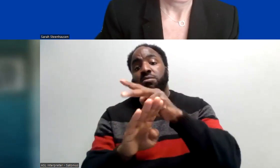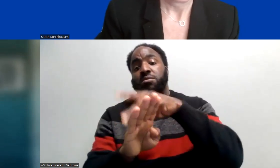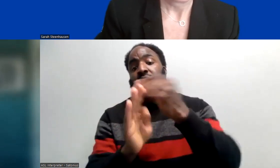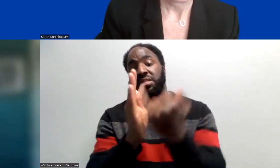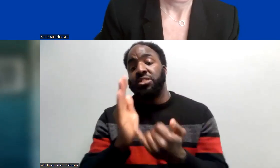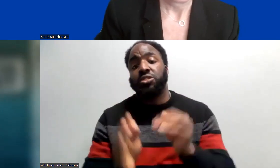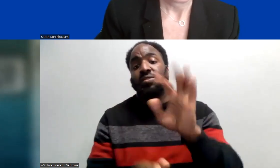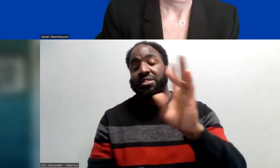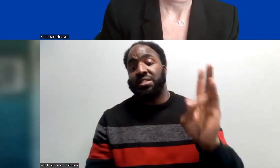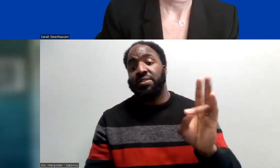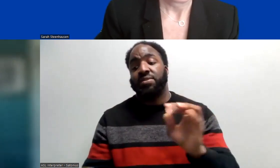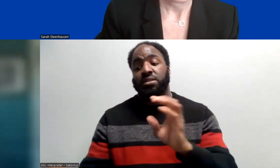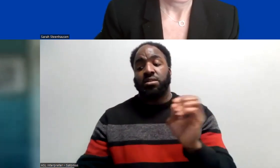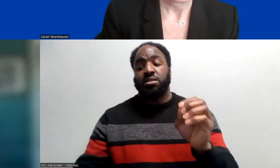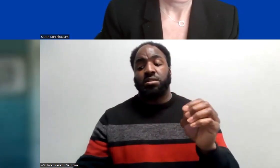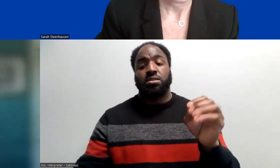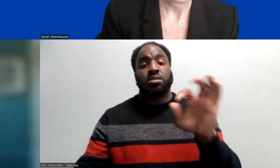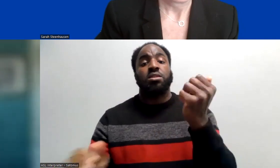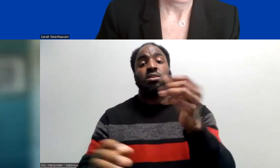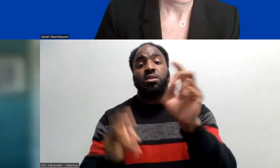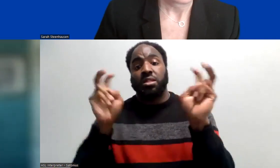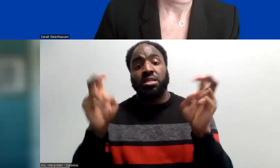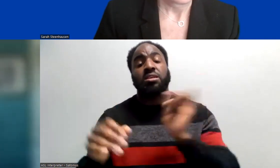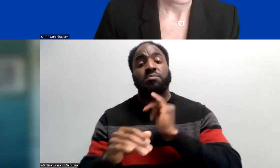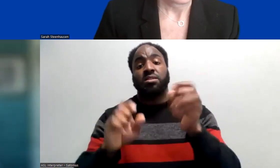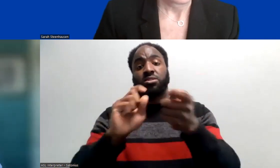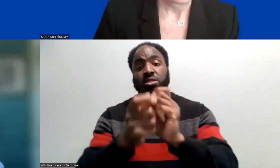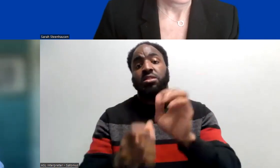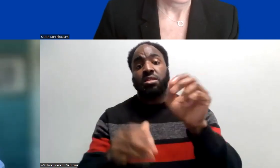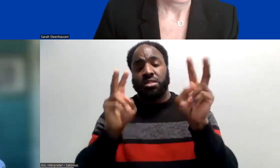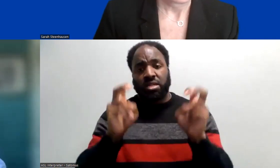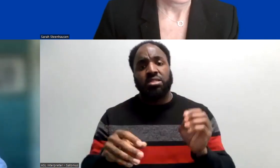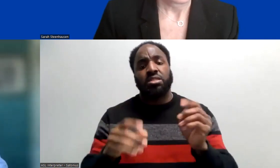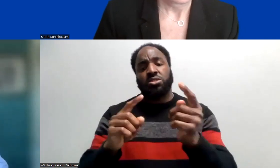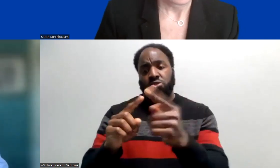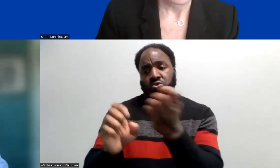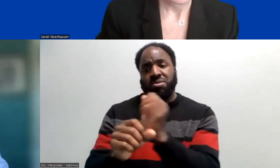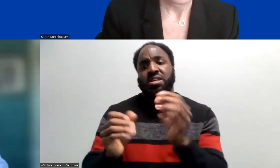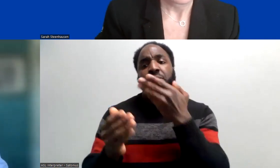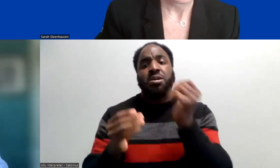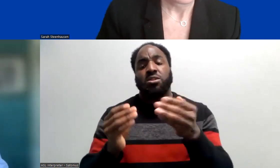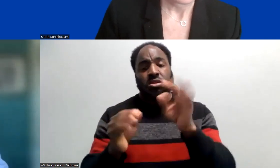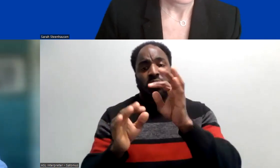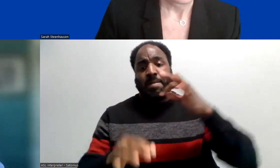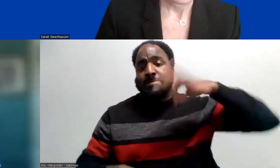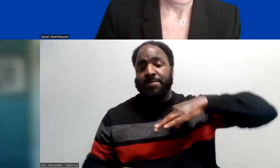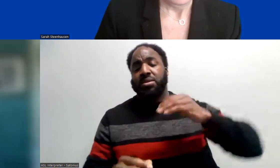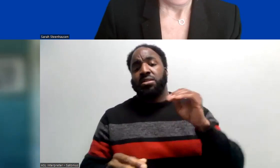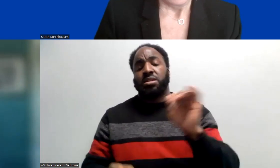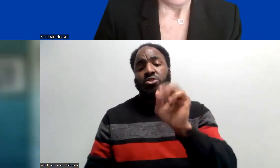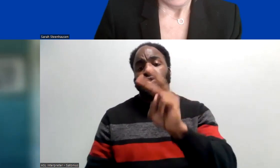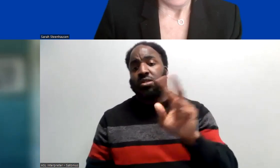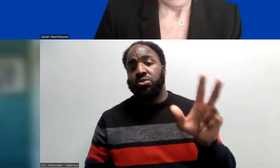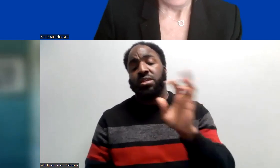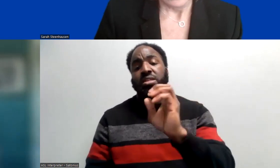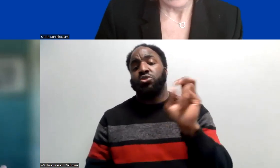And then there's some of these, another theme is, you know, turning analysis into delivered benefits. So initiatives like 23 and 24, which